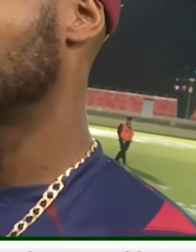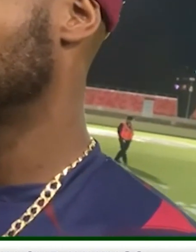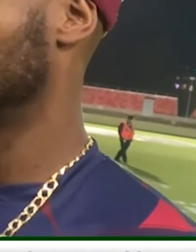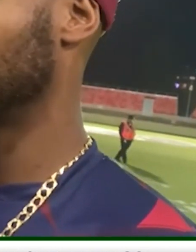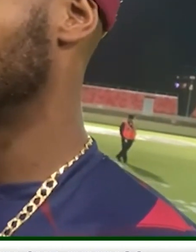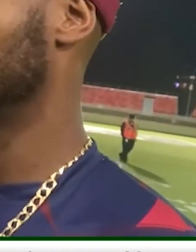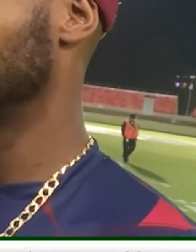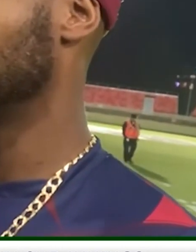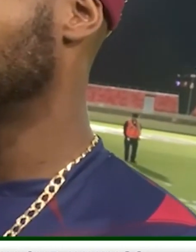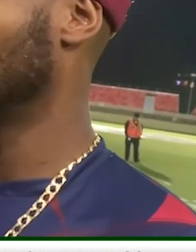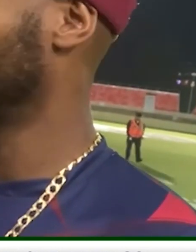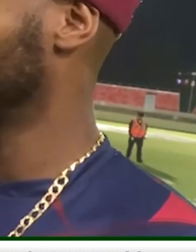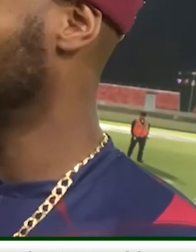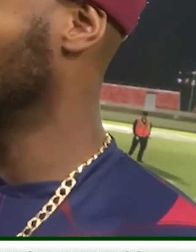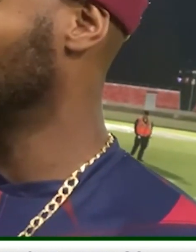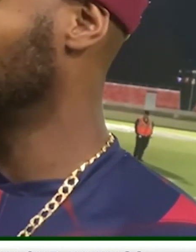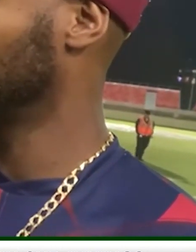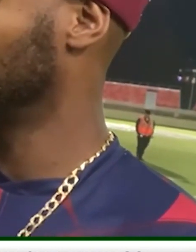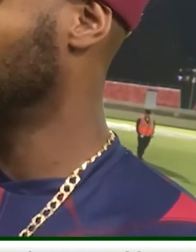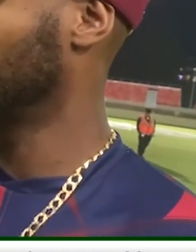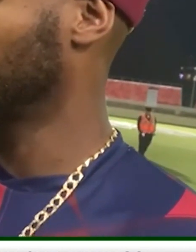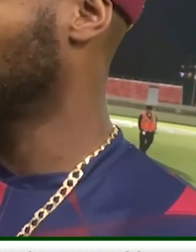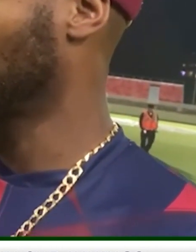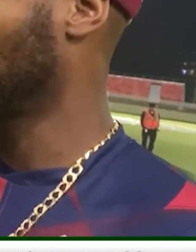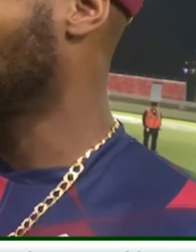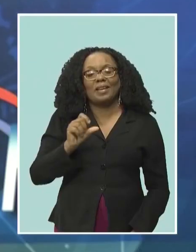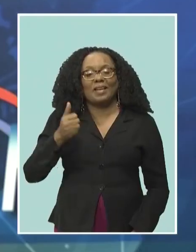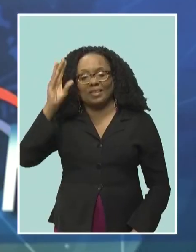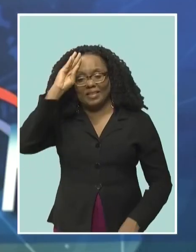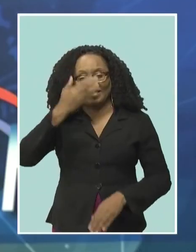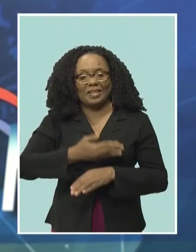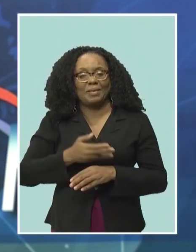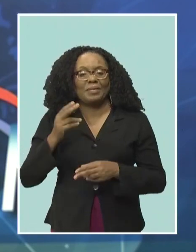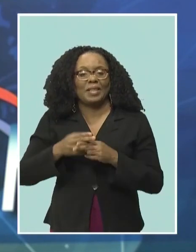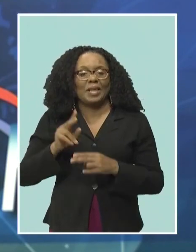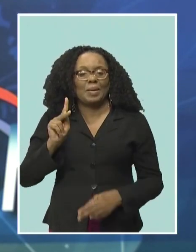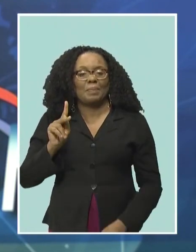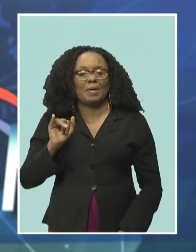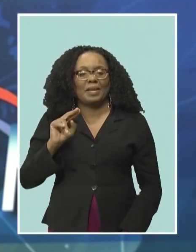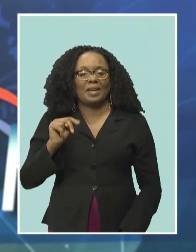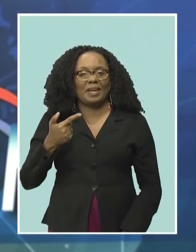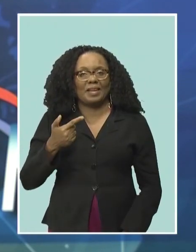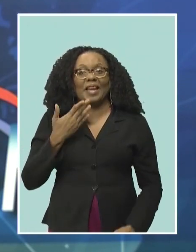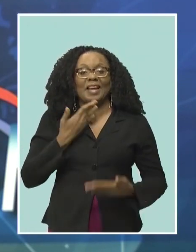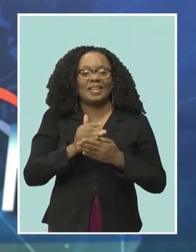and I say put our heads down and really fight. That's the news. Good night.